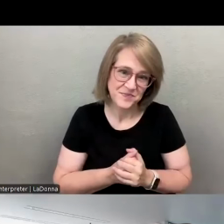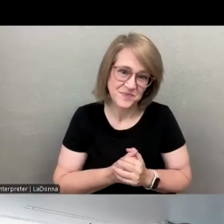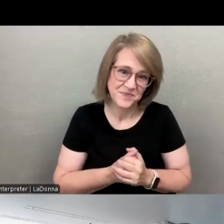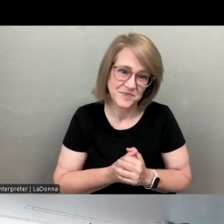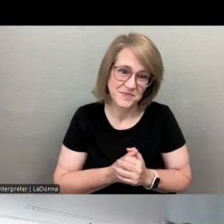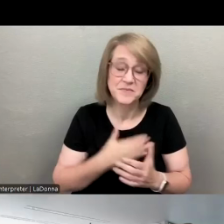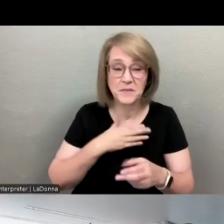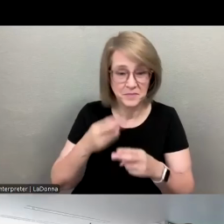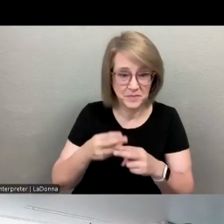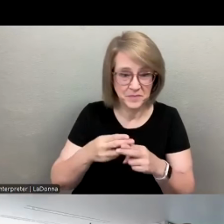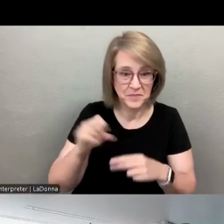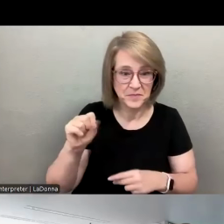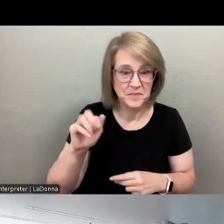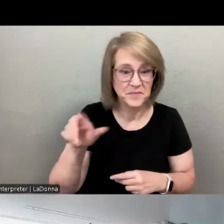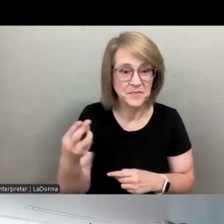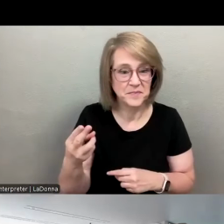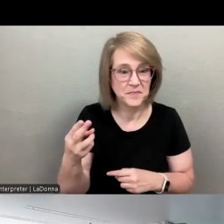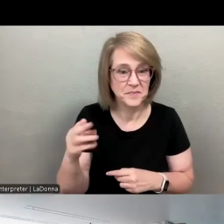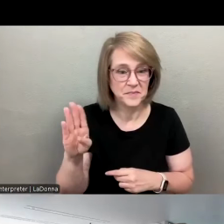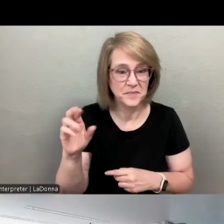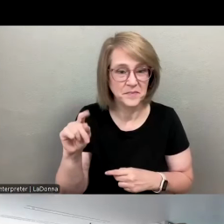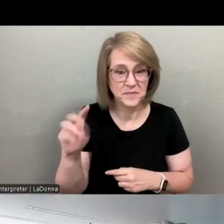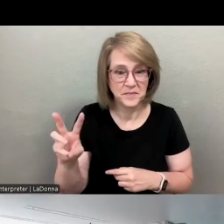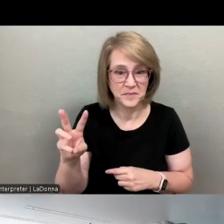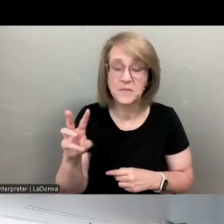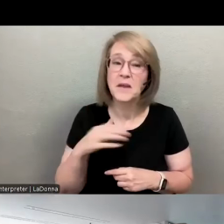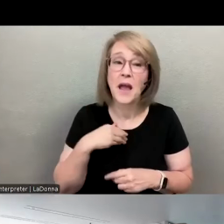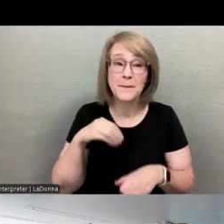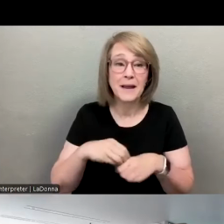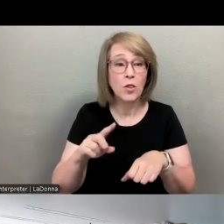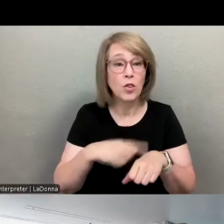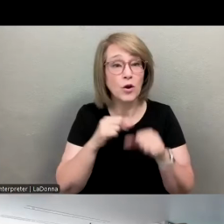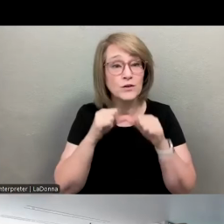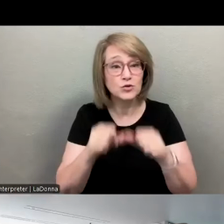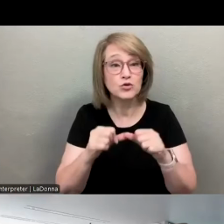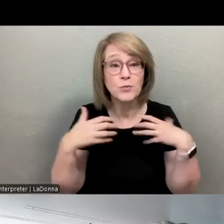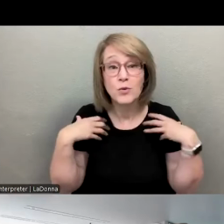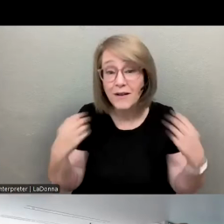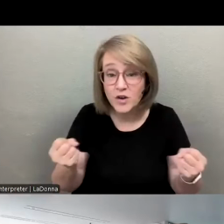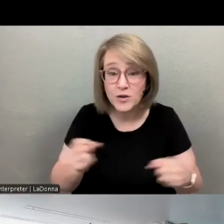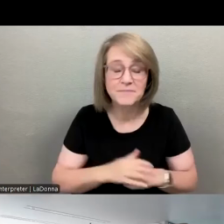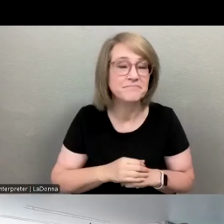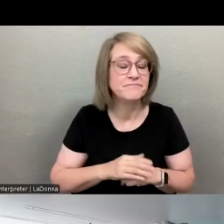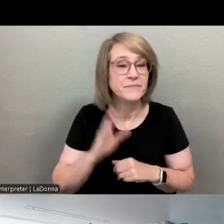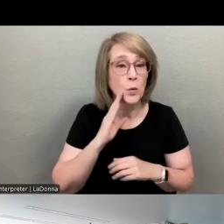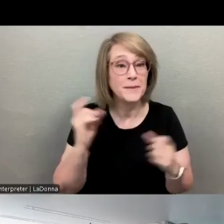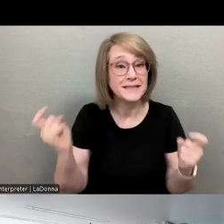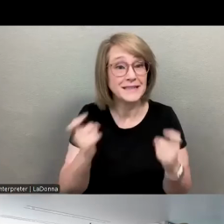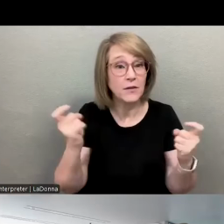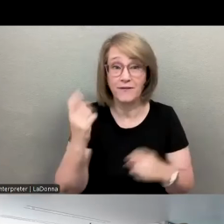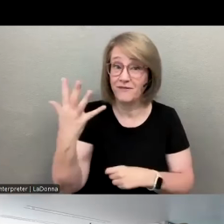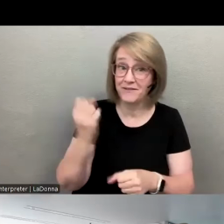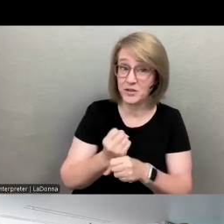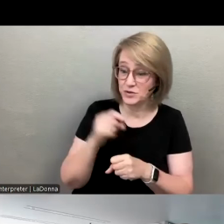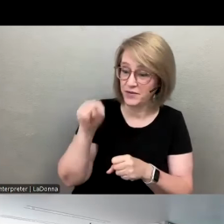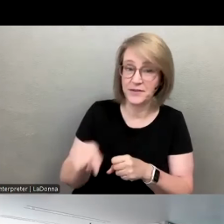my name's Sarah. I am a person in long-term recovery. I'll be celebrating 5 years in January.